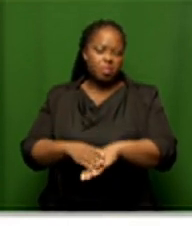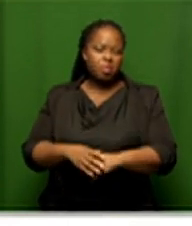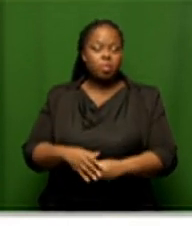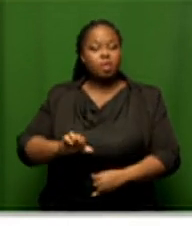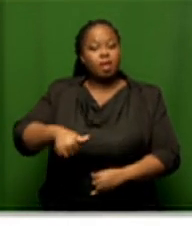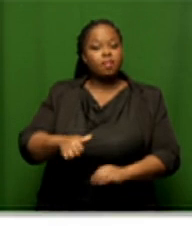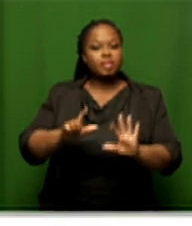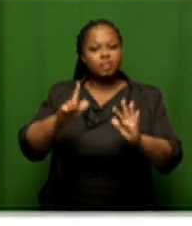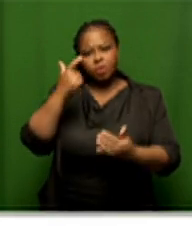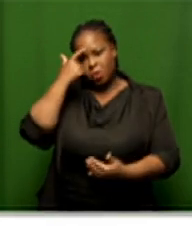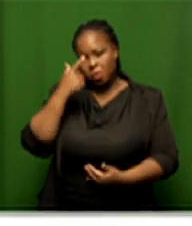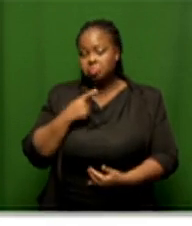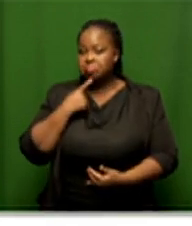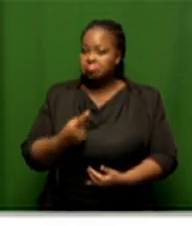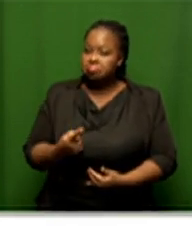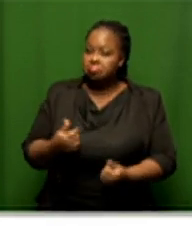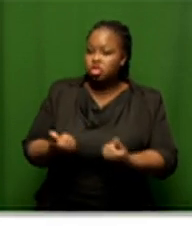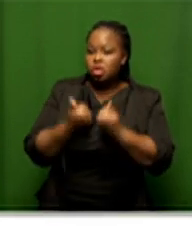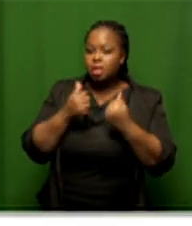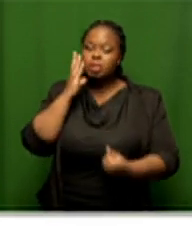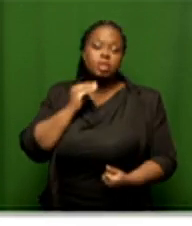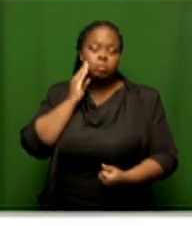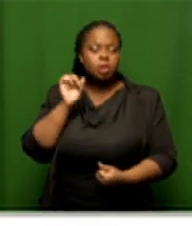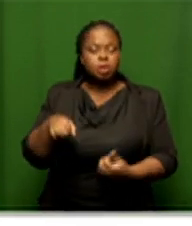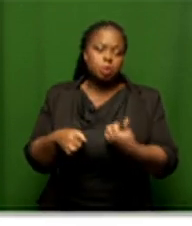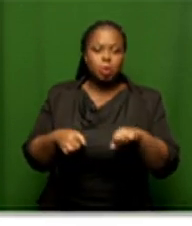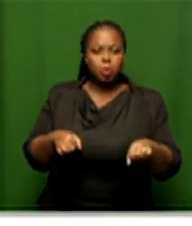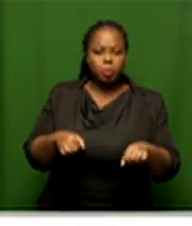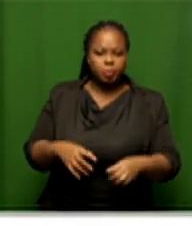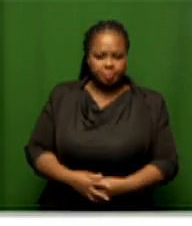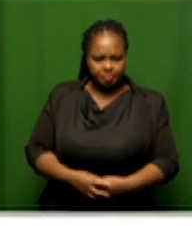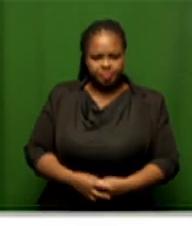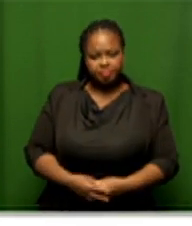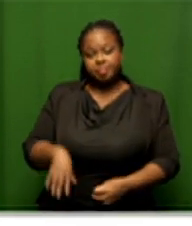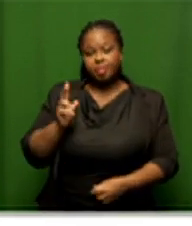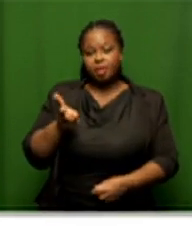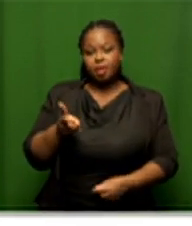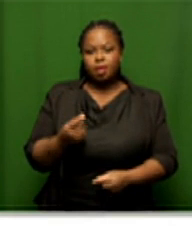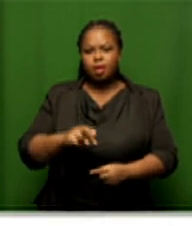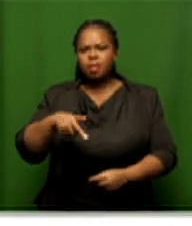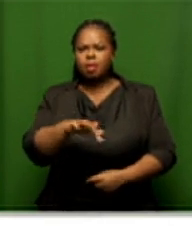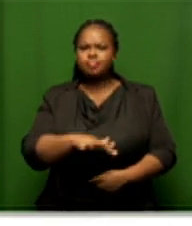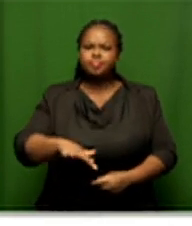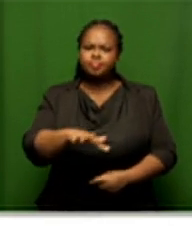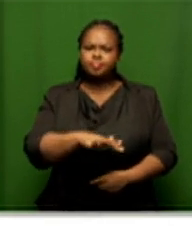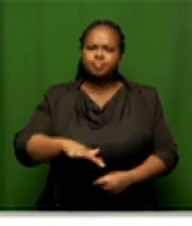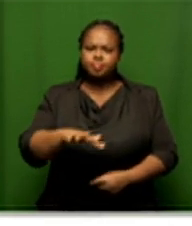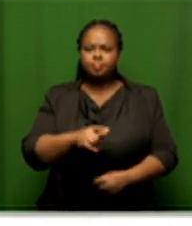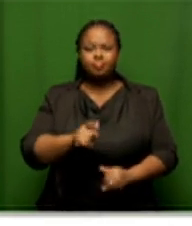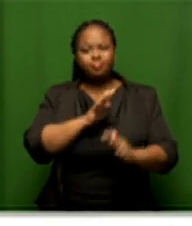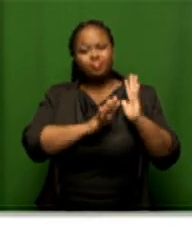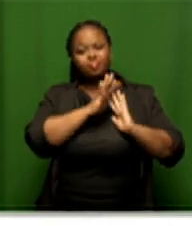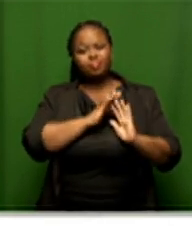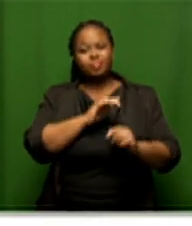after 7 o'clock, whether or not there's been any challenges overnight. One of the areas that, of course, in history